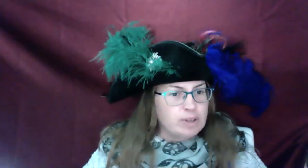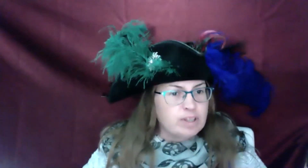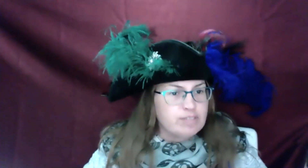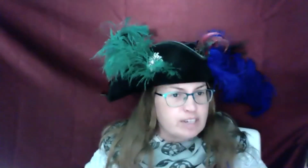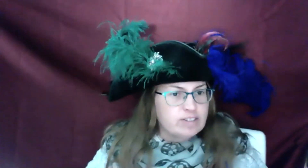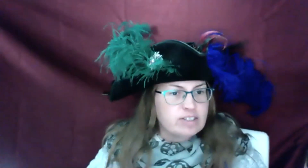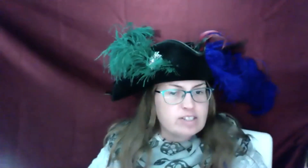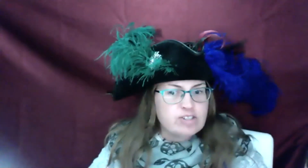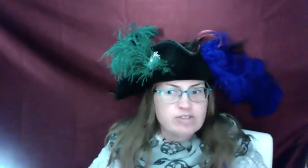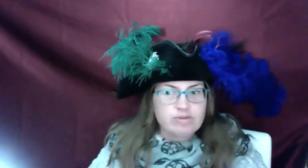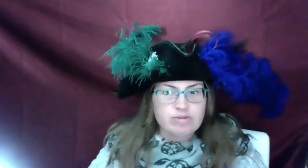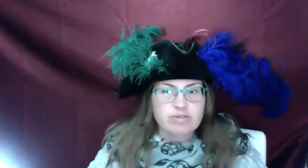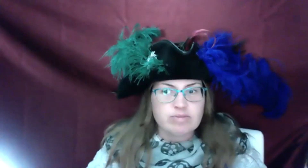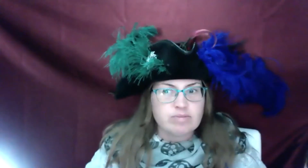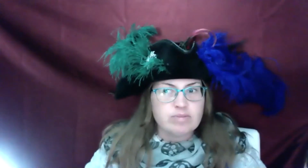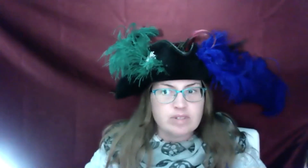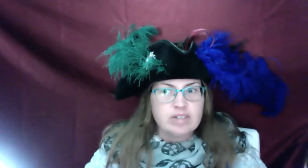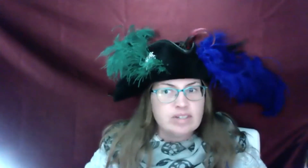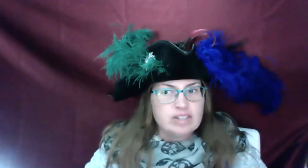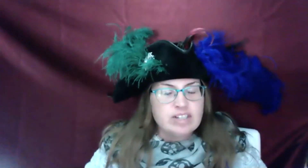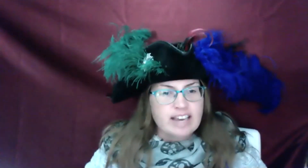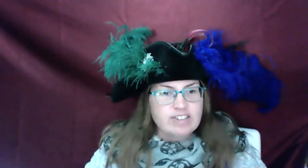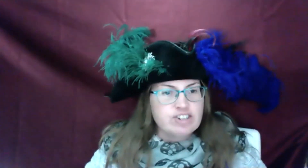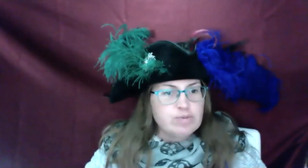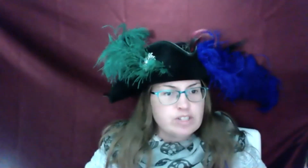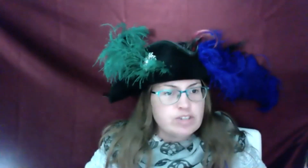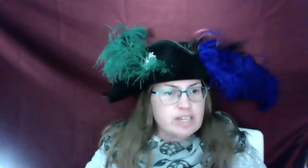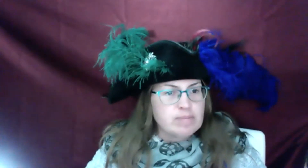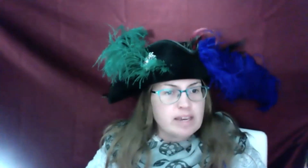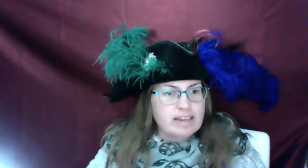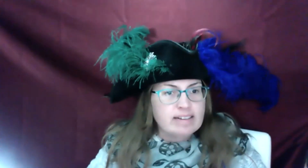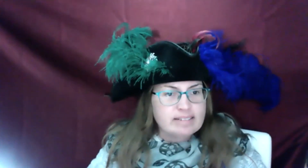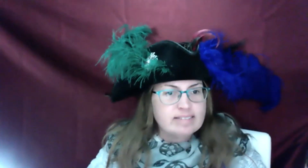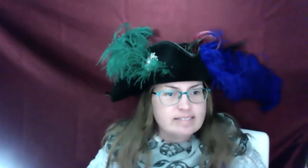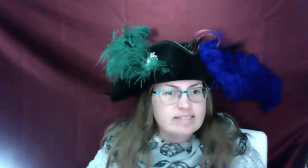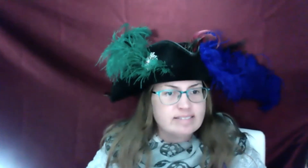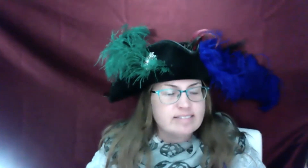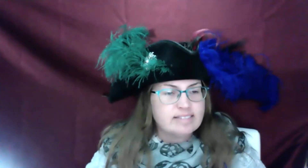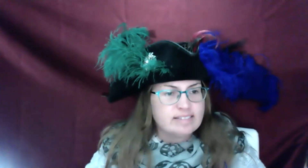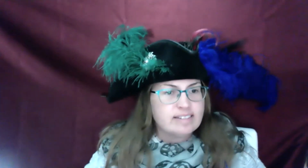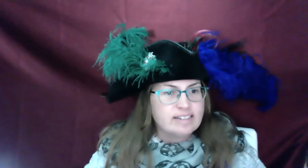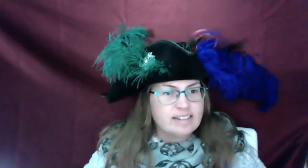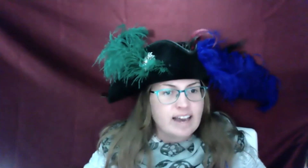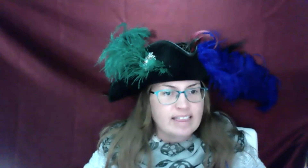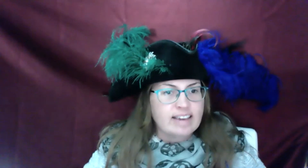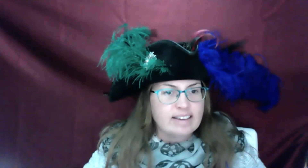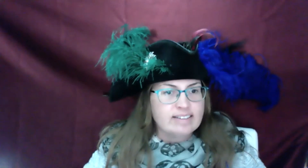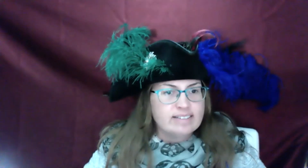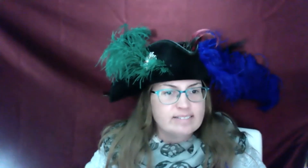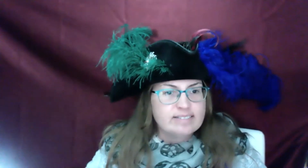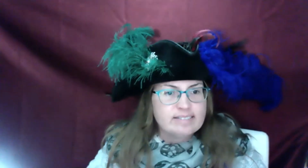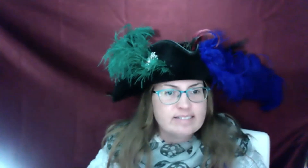I really feel that Storm, yeah, she wants you to keep that kitten, I